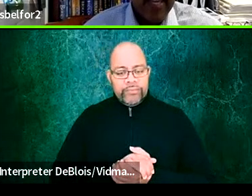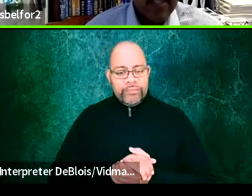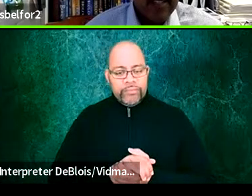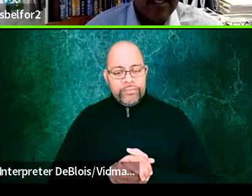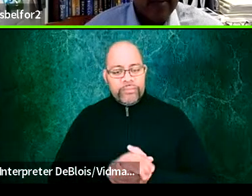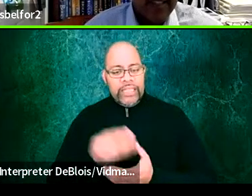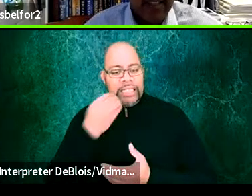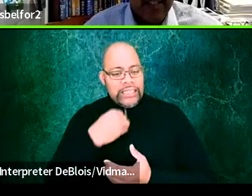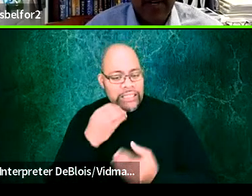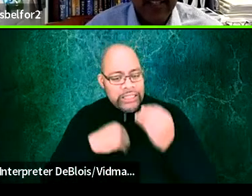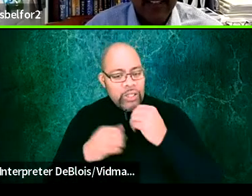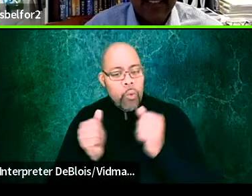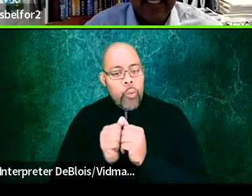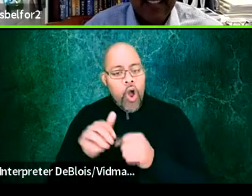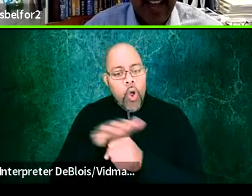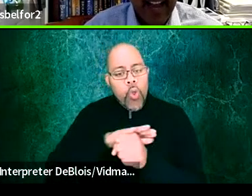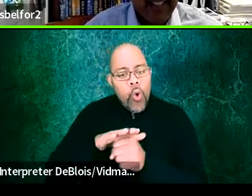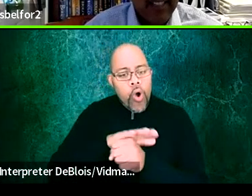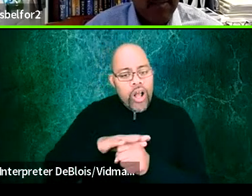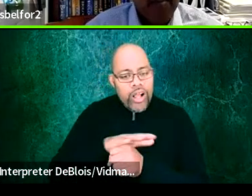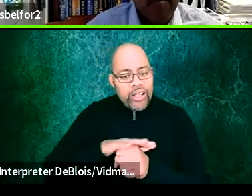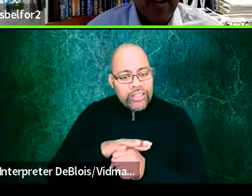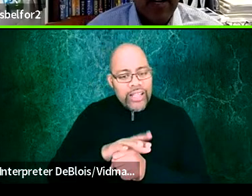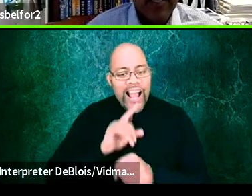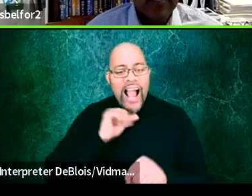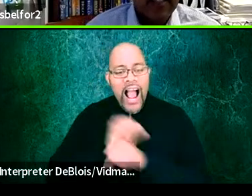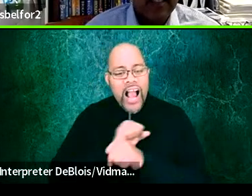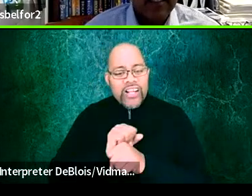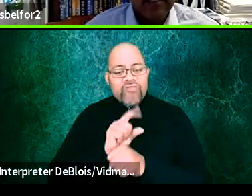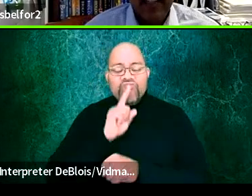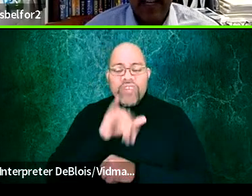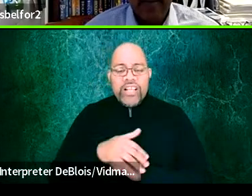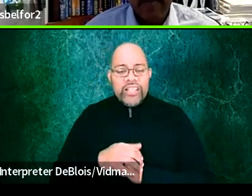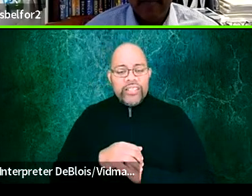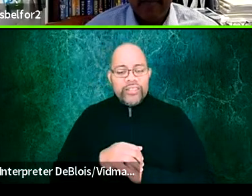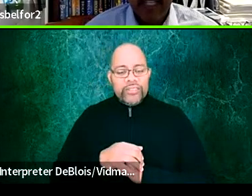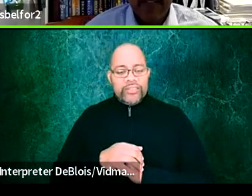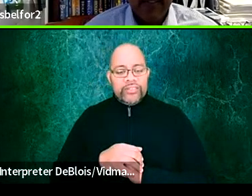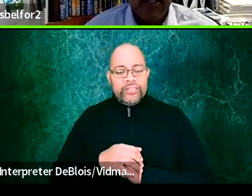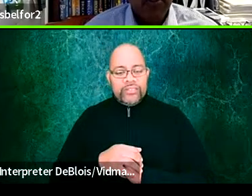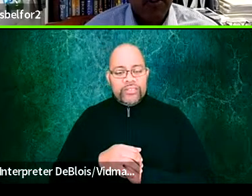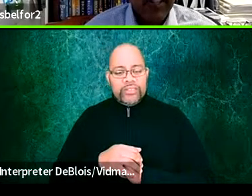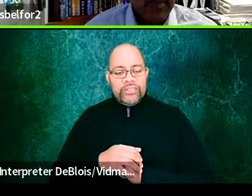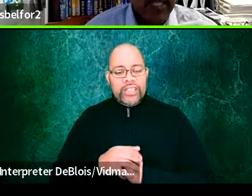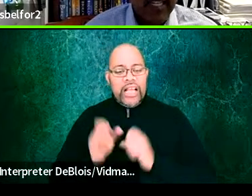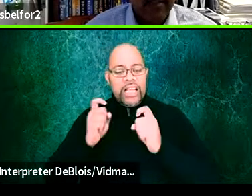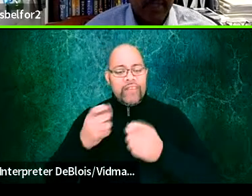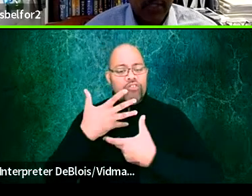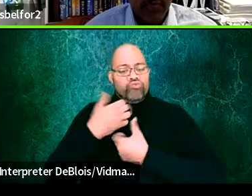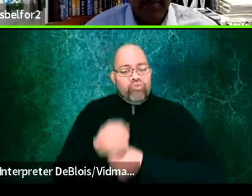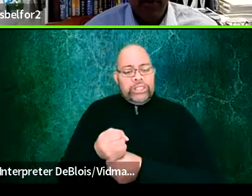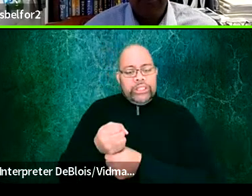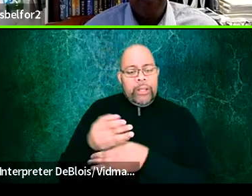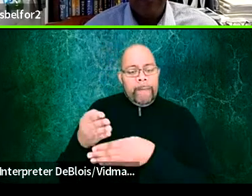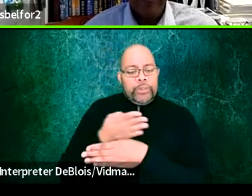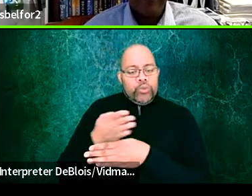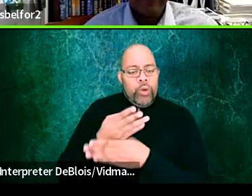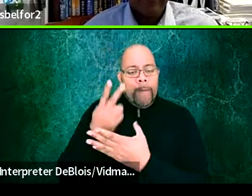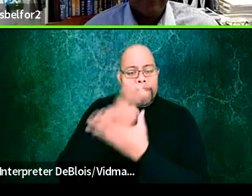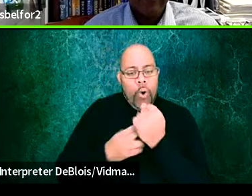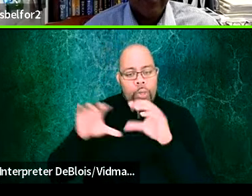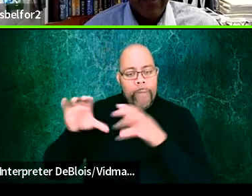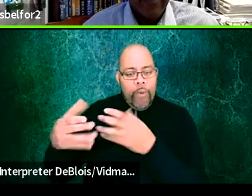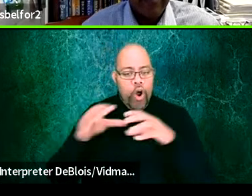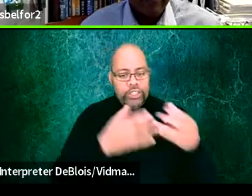eating a meal with the locals actually really gives trust between both